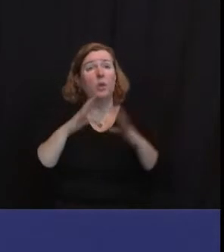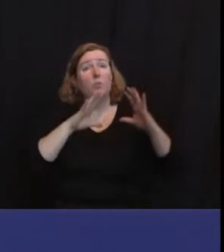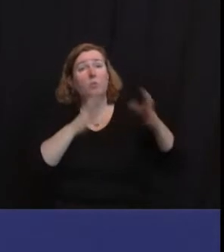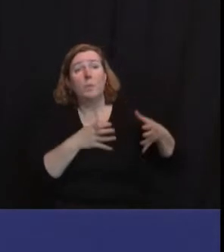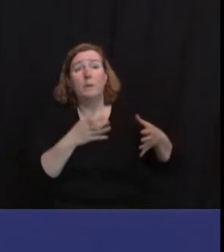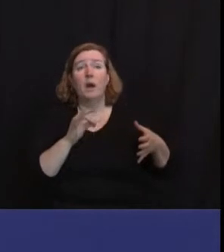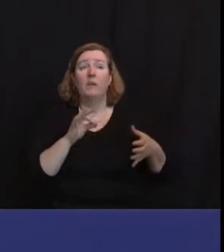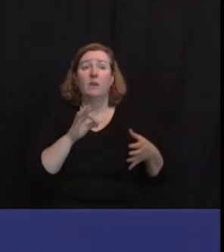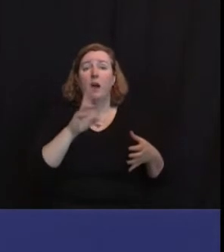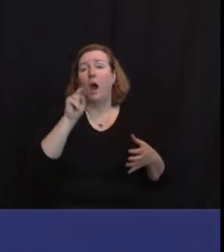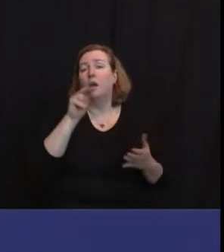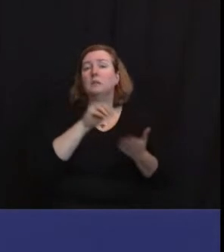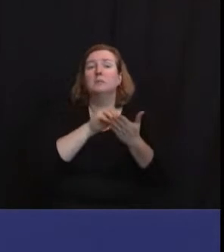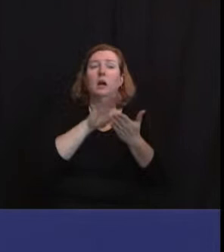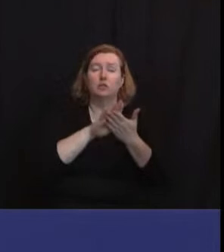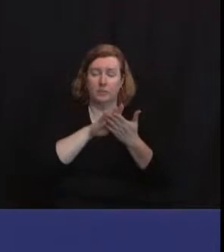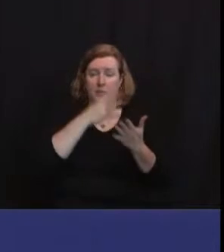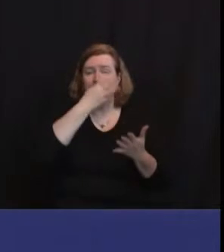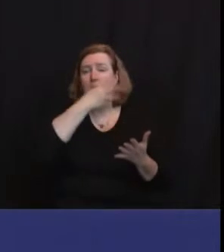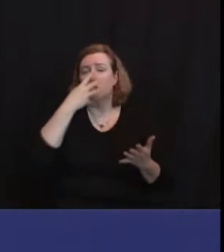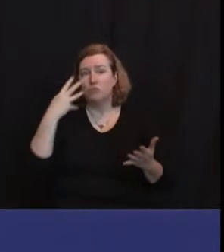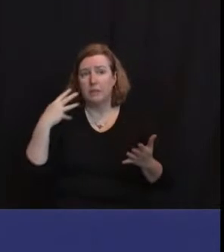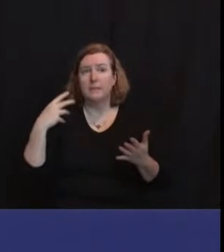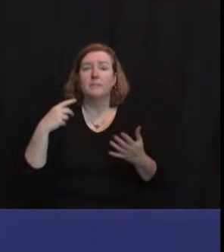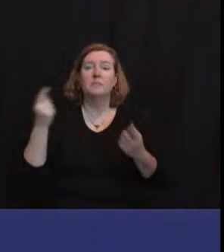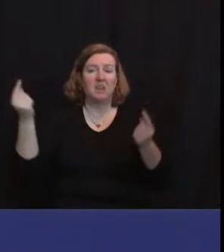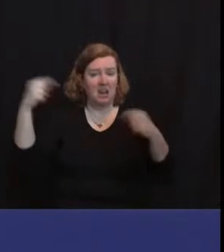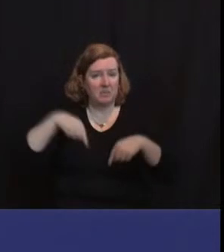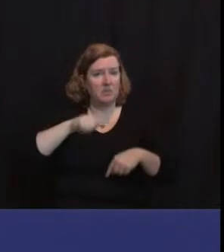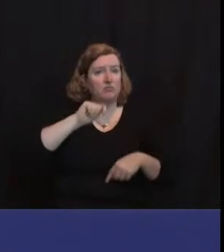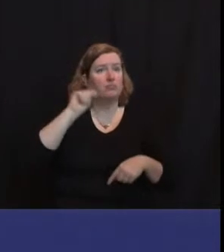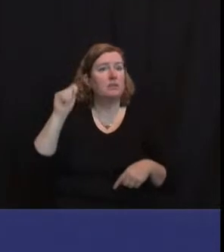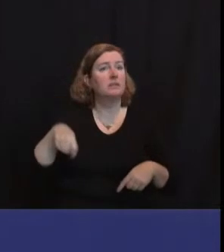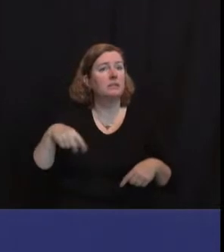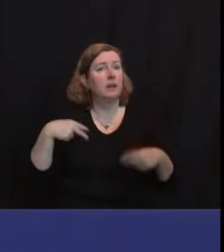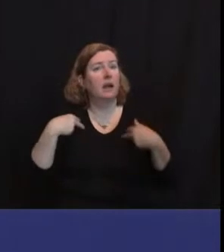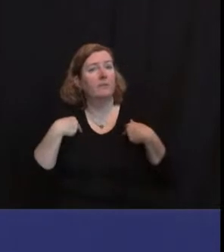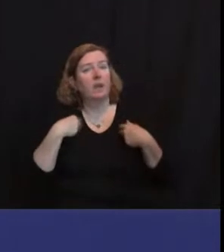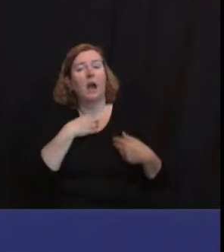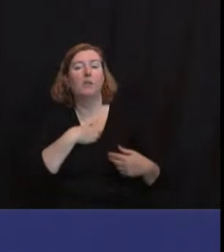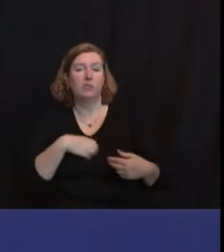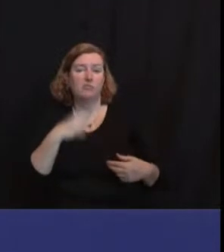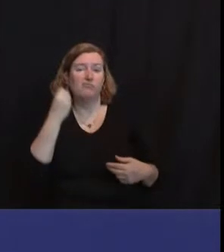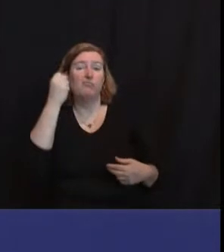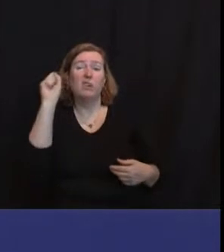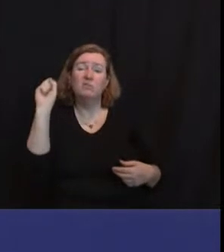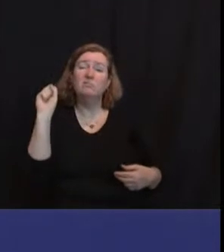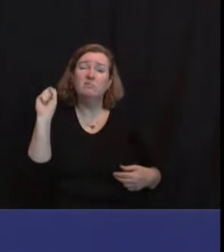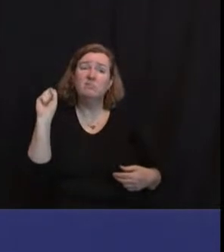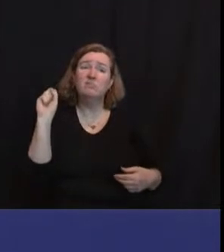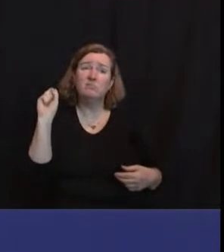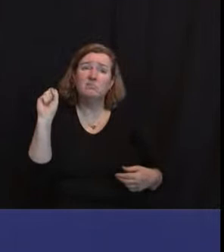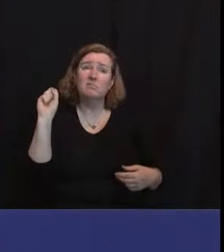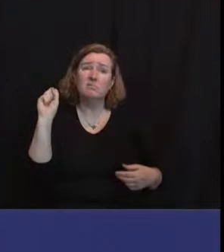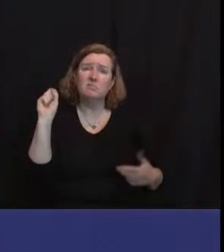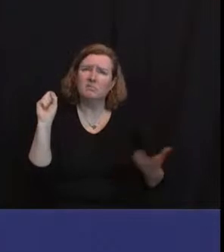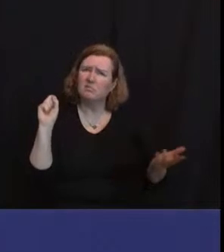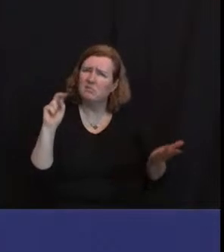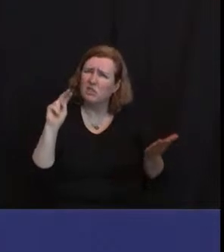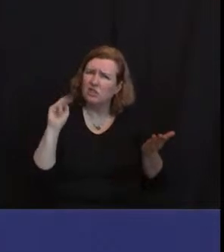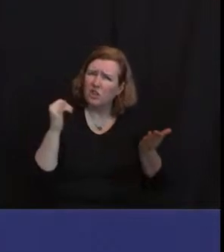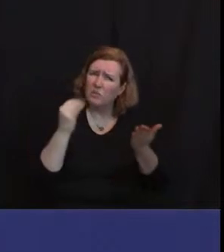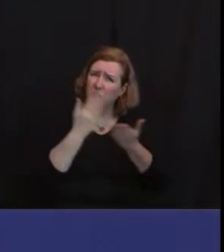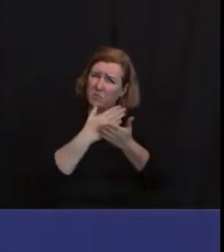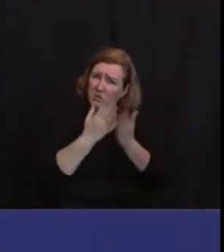not being included in the state budget. Is there any more discussion about including unemployment or stimulus payments in the budget for these folks? And should the state